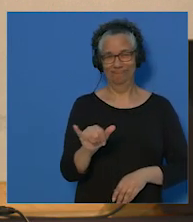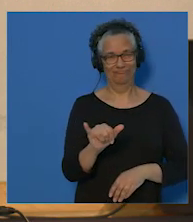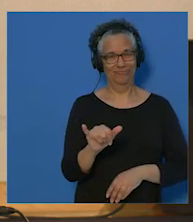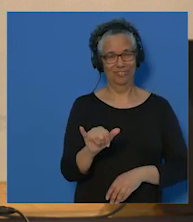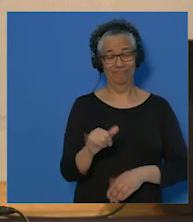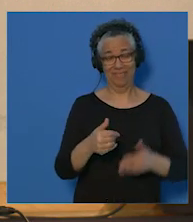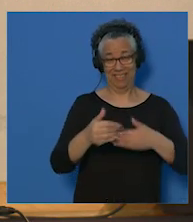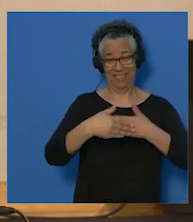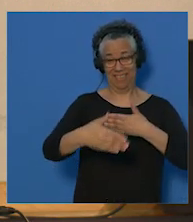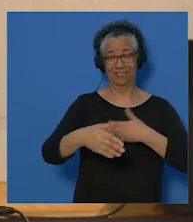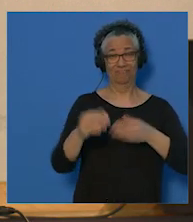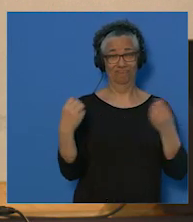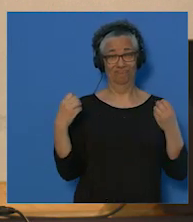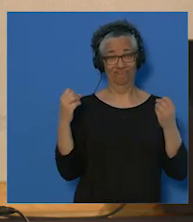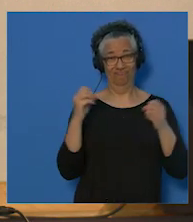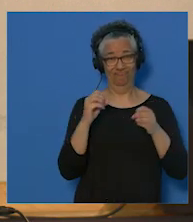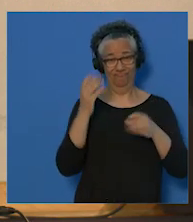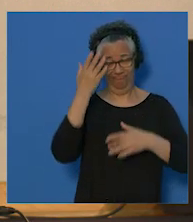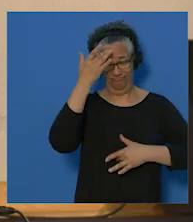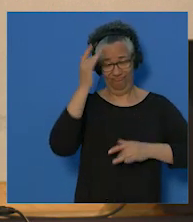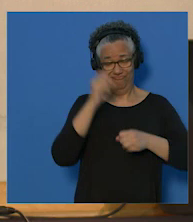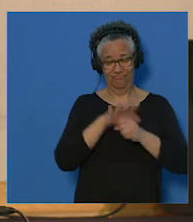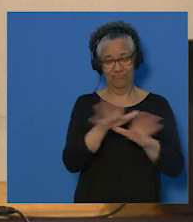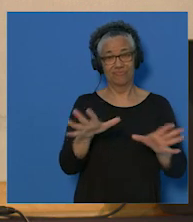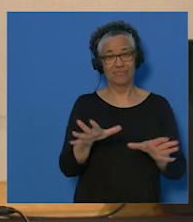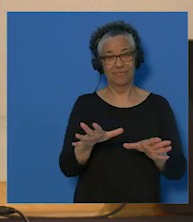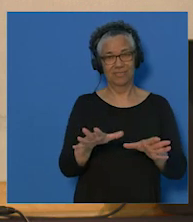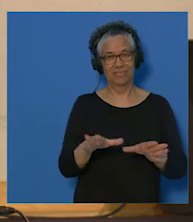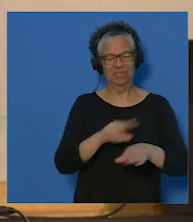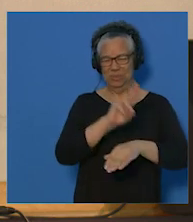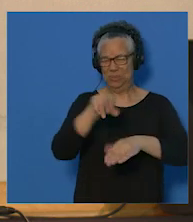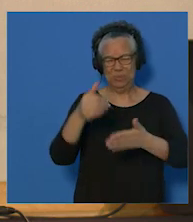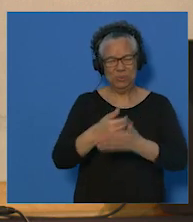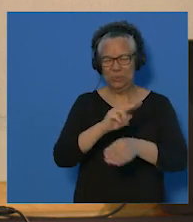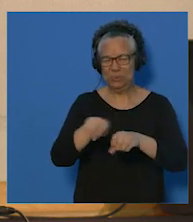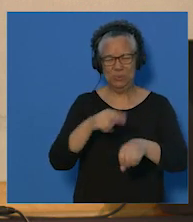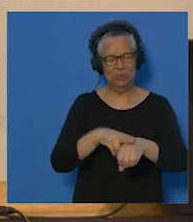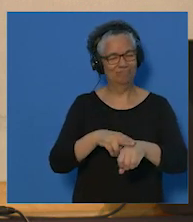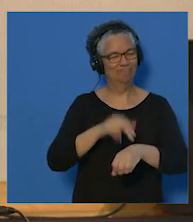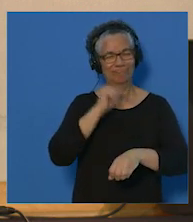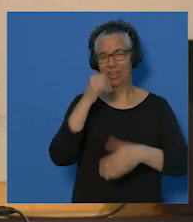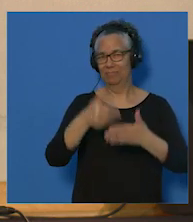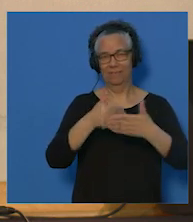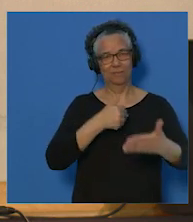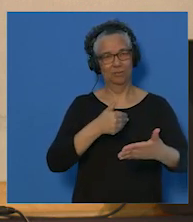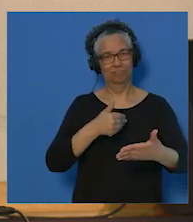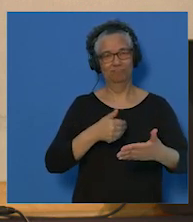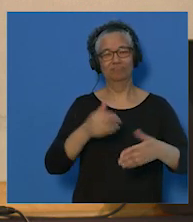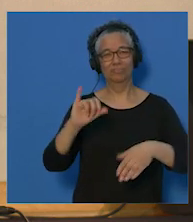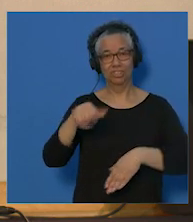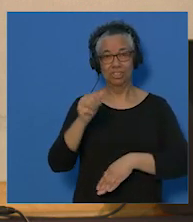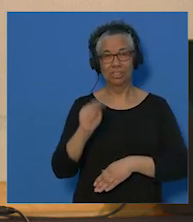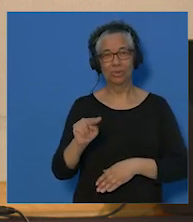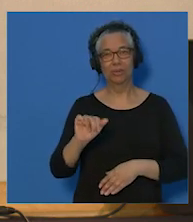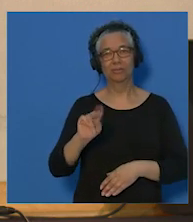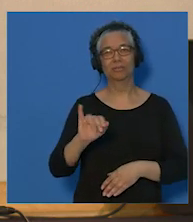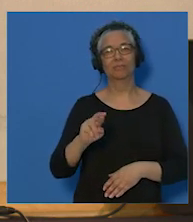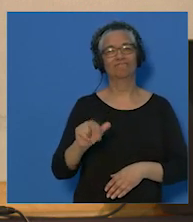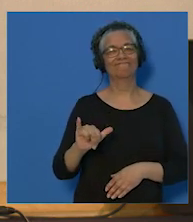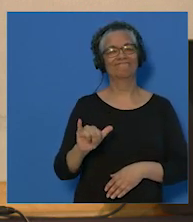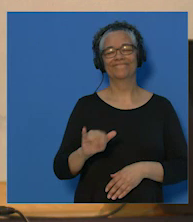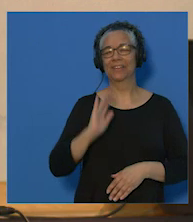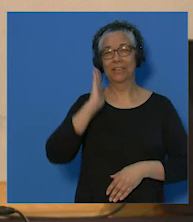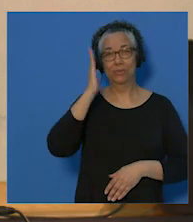The new norm will not be before January. It will change. And I'm here to support